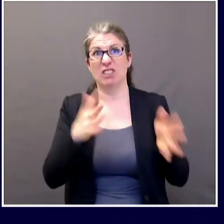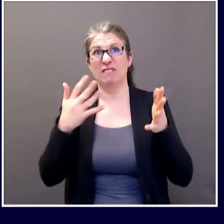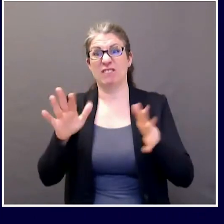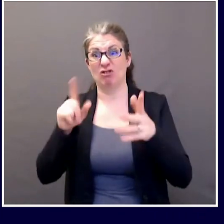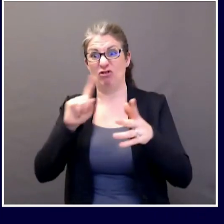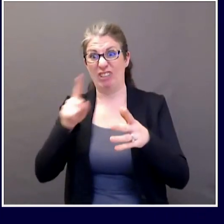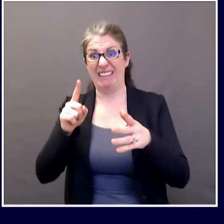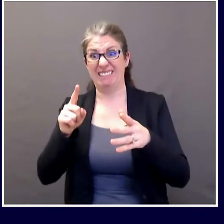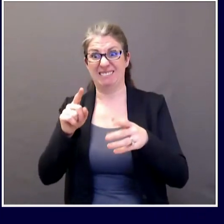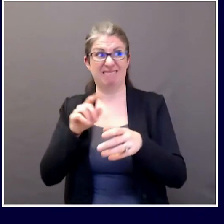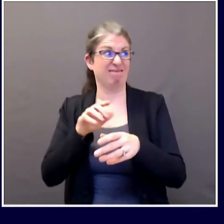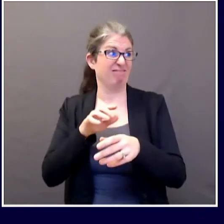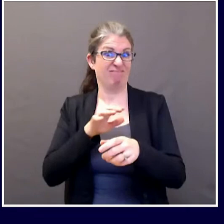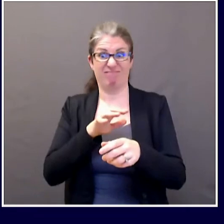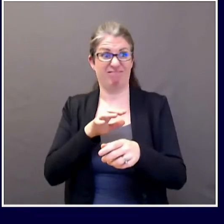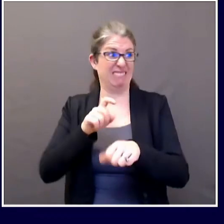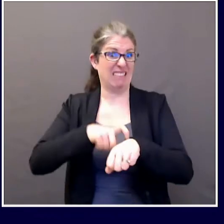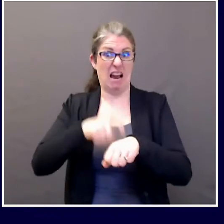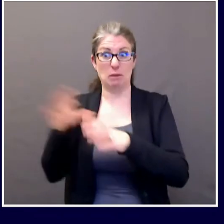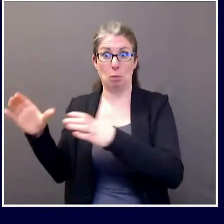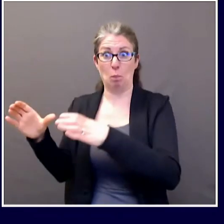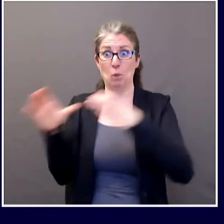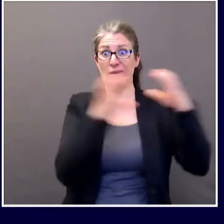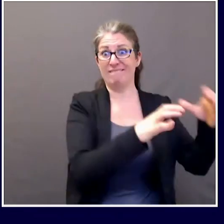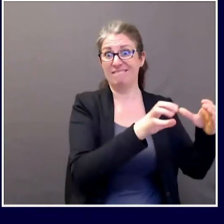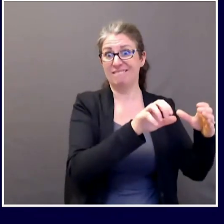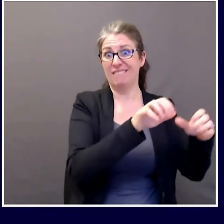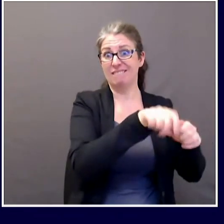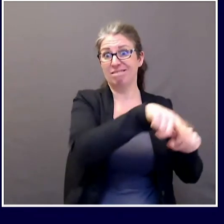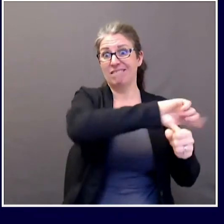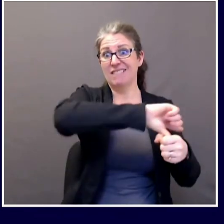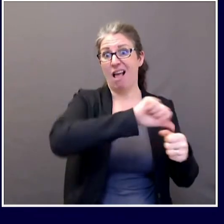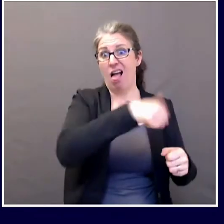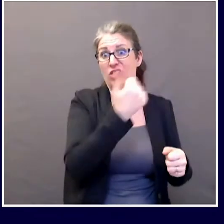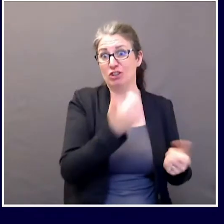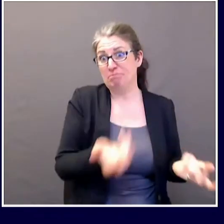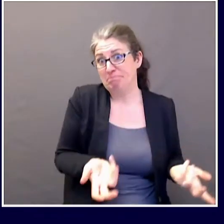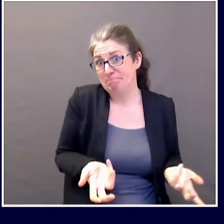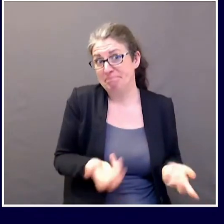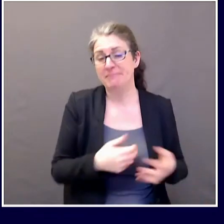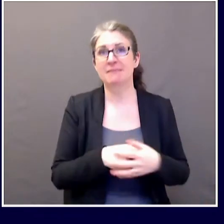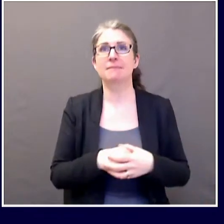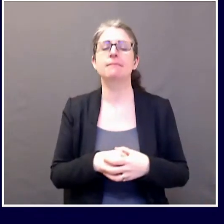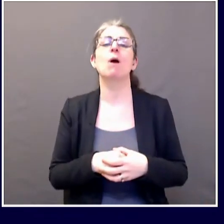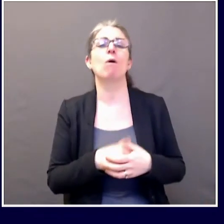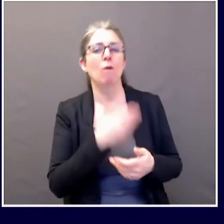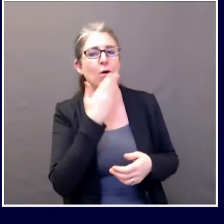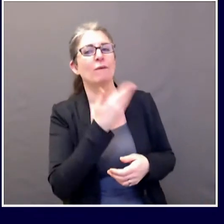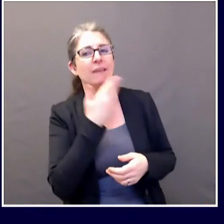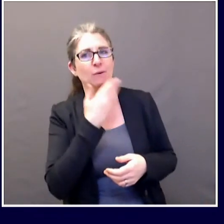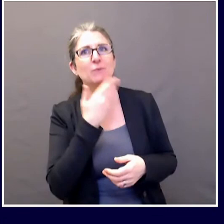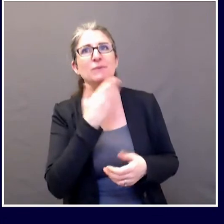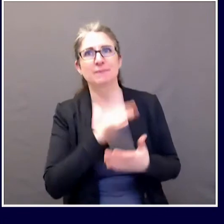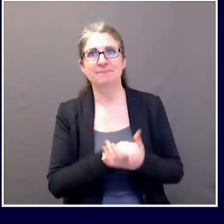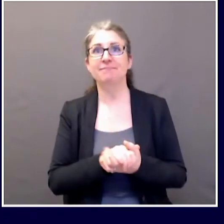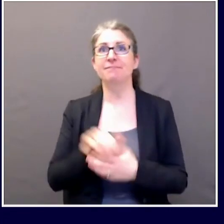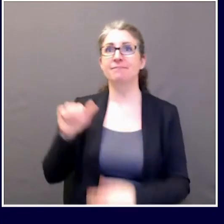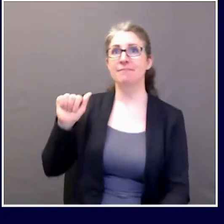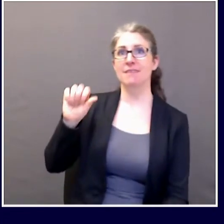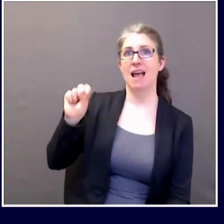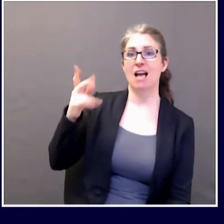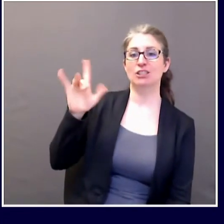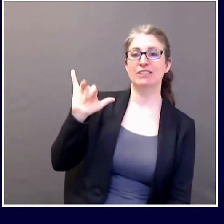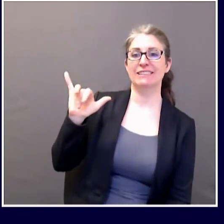next to Ashley Blackford at WAGM. Hi, Dr. Shah. So now that a number of nursing home residents